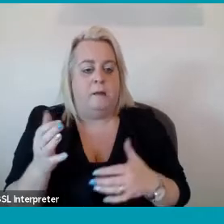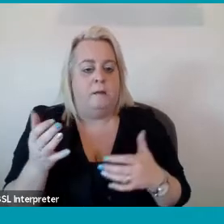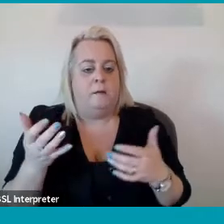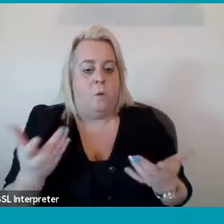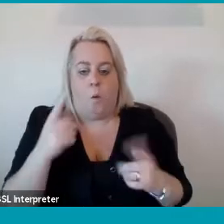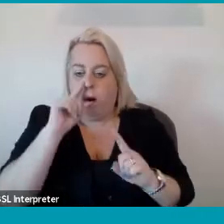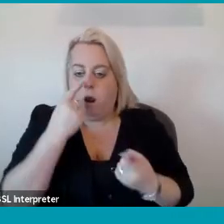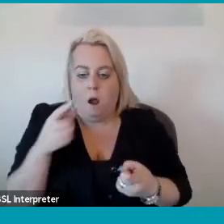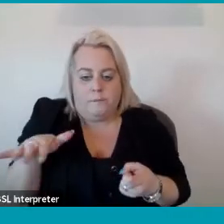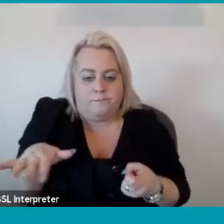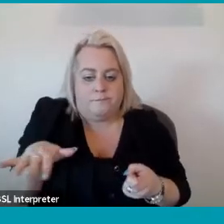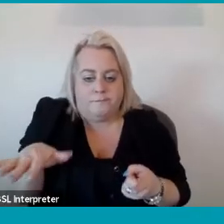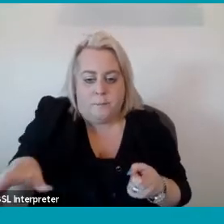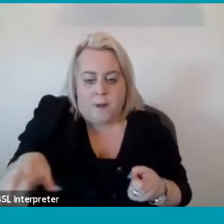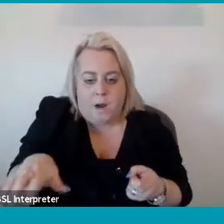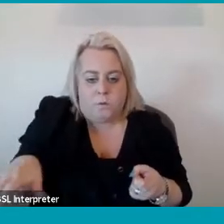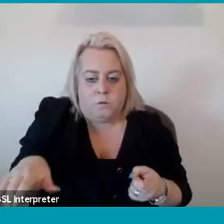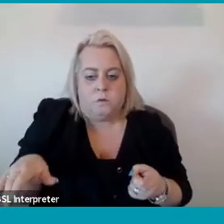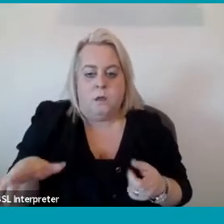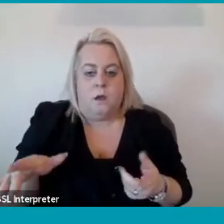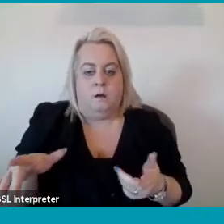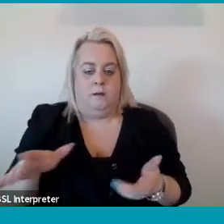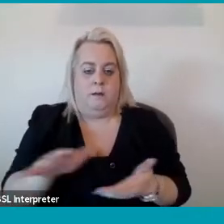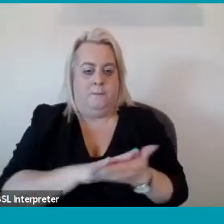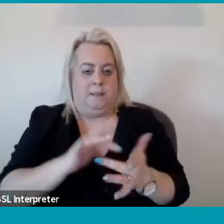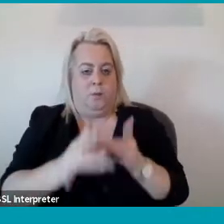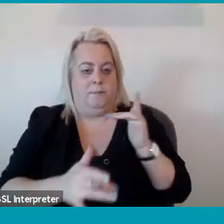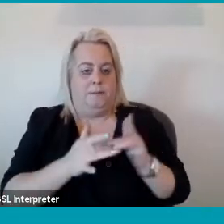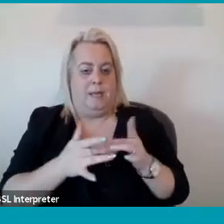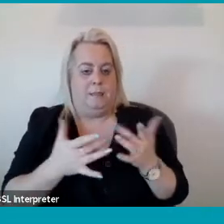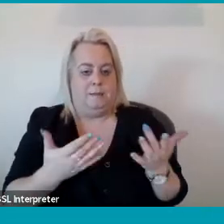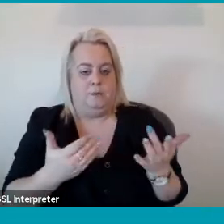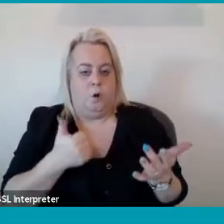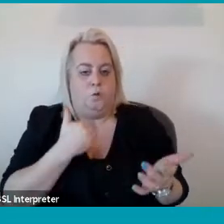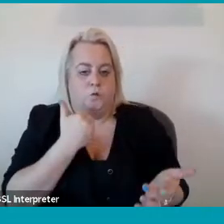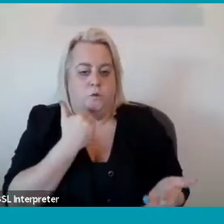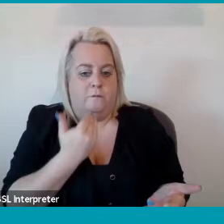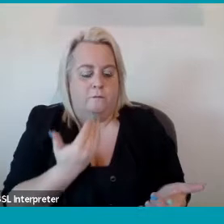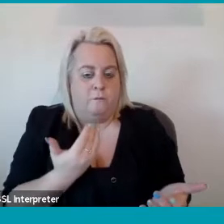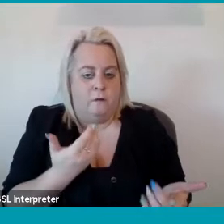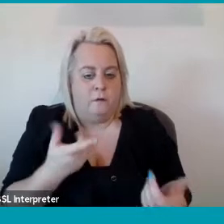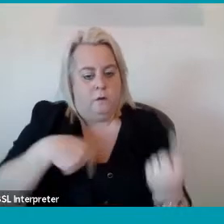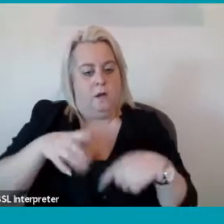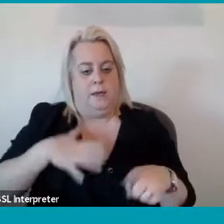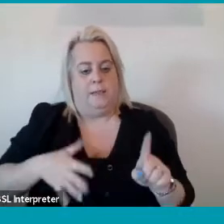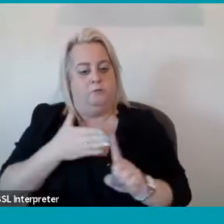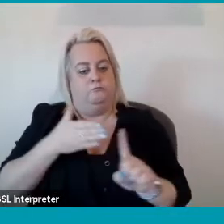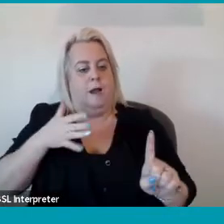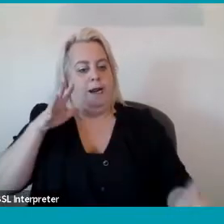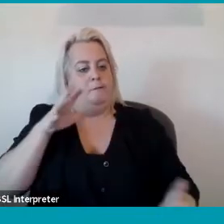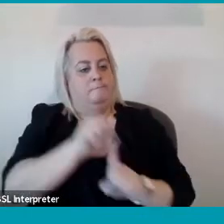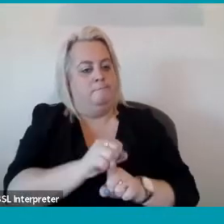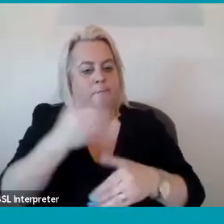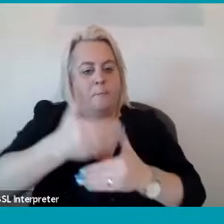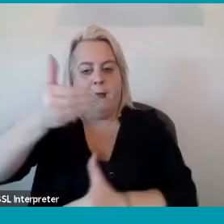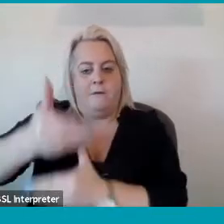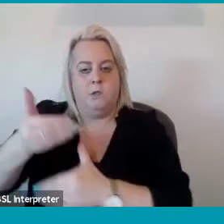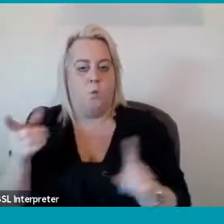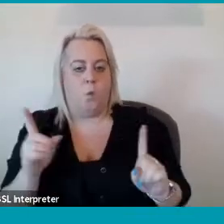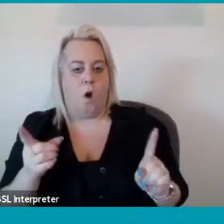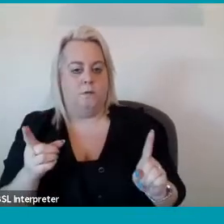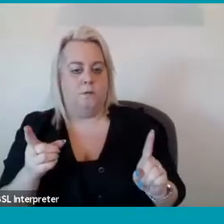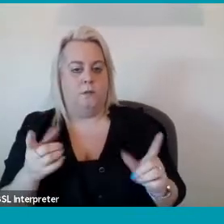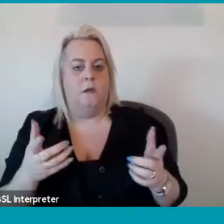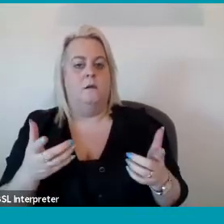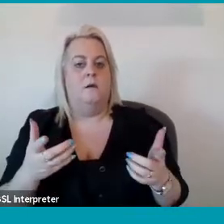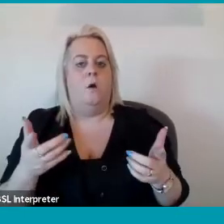So what we need to do with the social model is actually identify what the barriers are that are disabling people and remove those barriers or